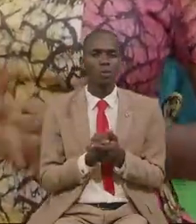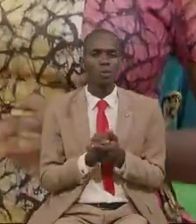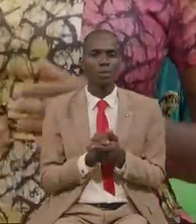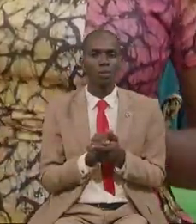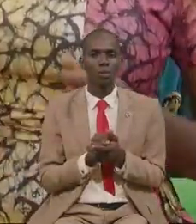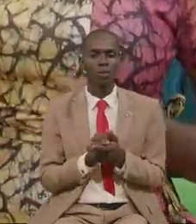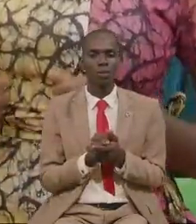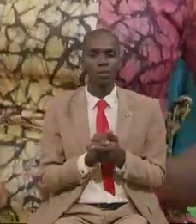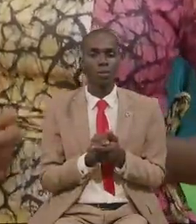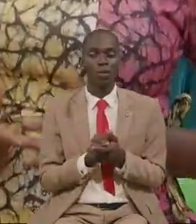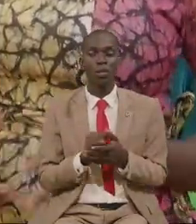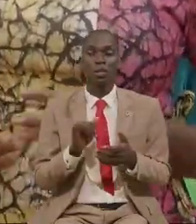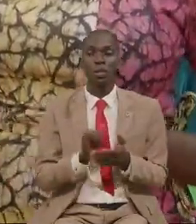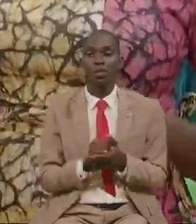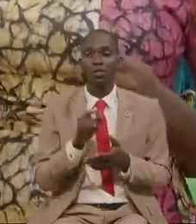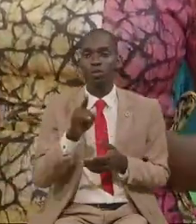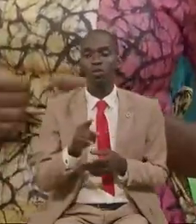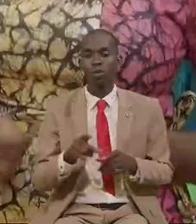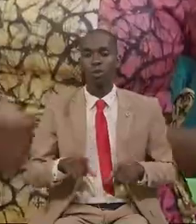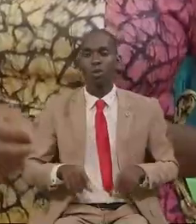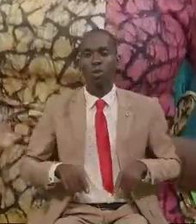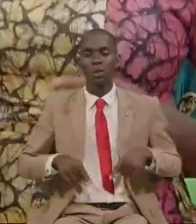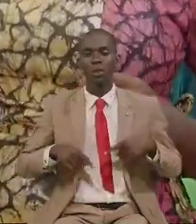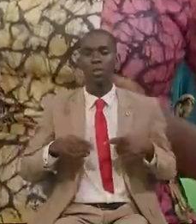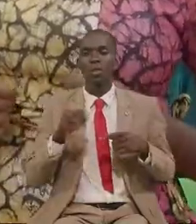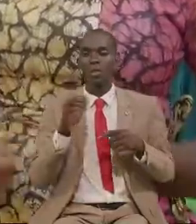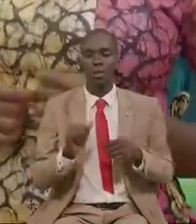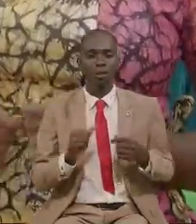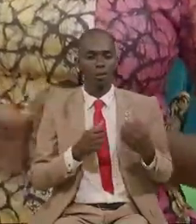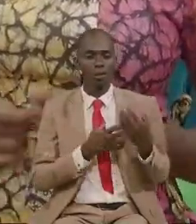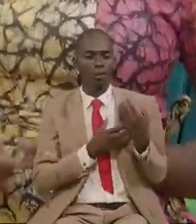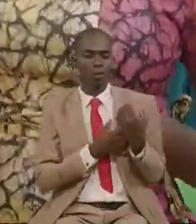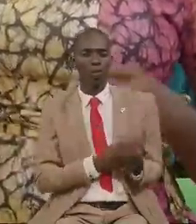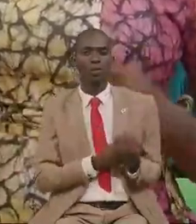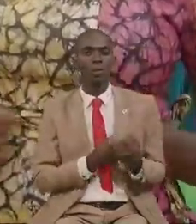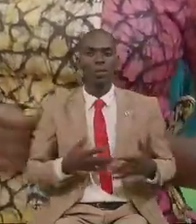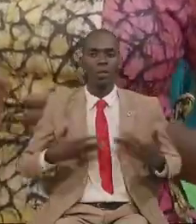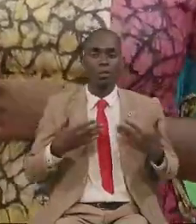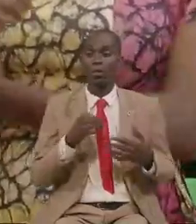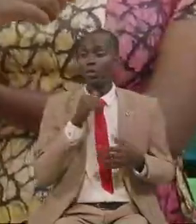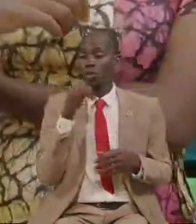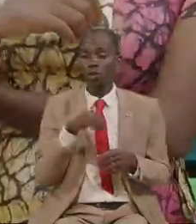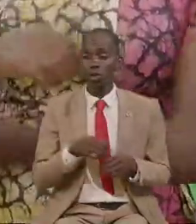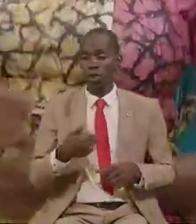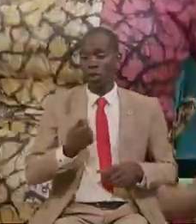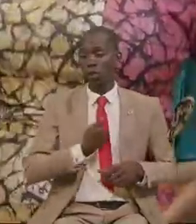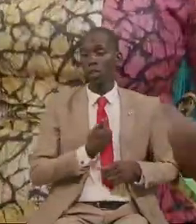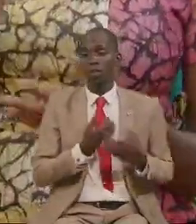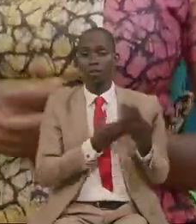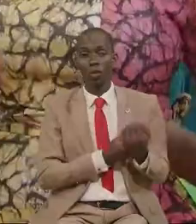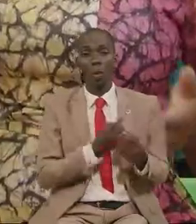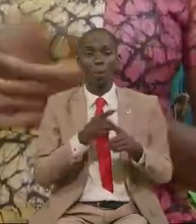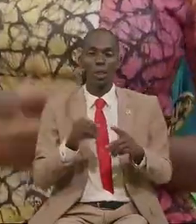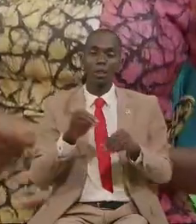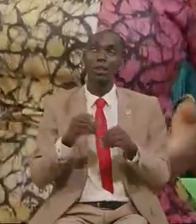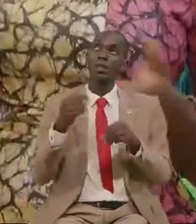that you live a confident life, not self-confident, Savior confident,